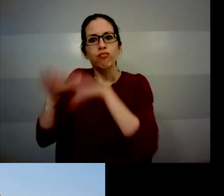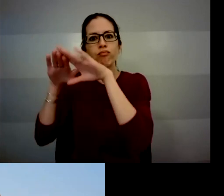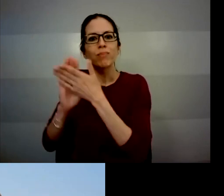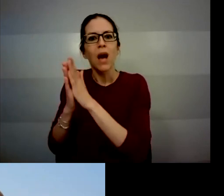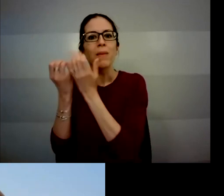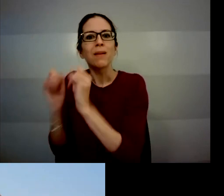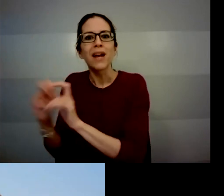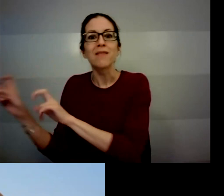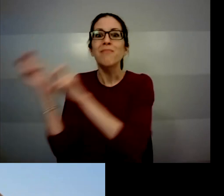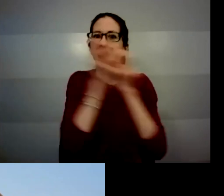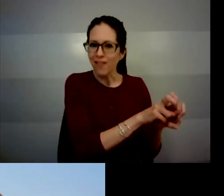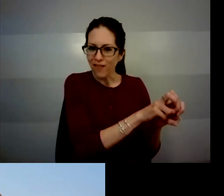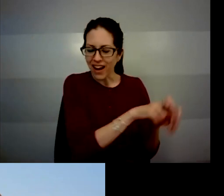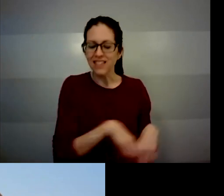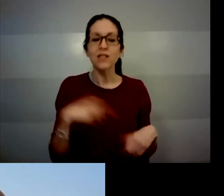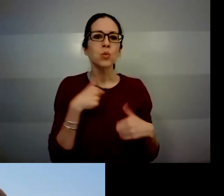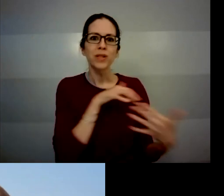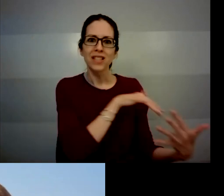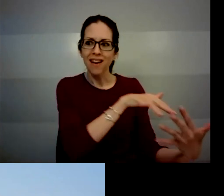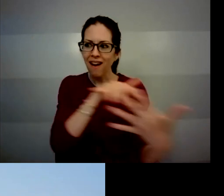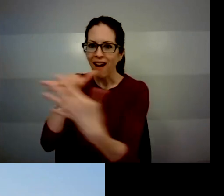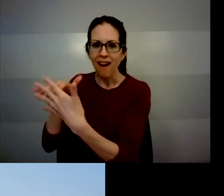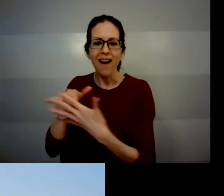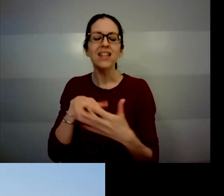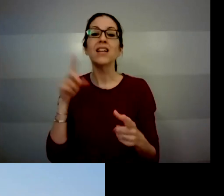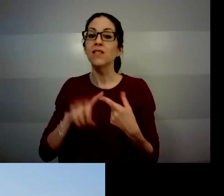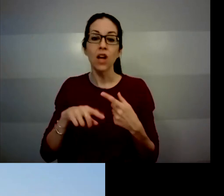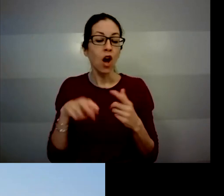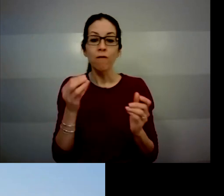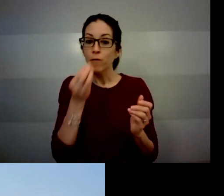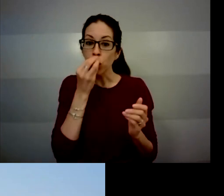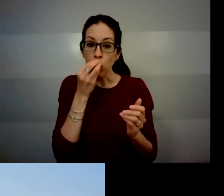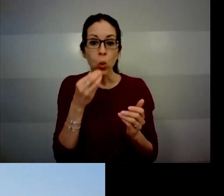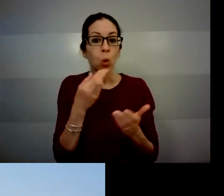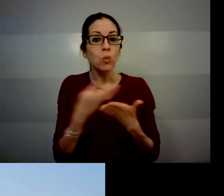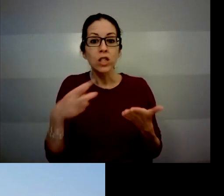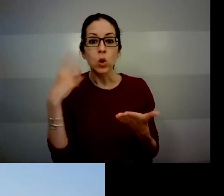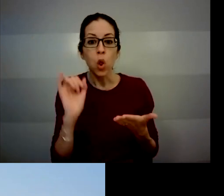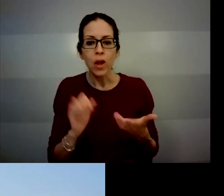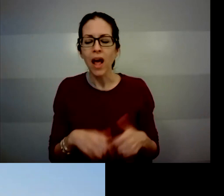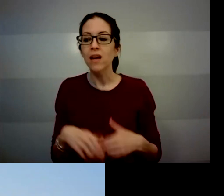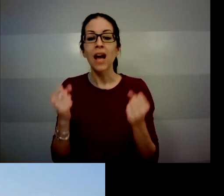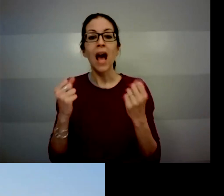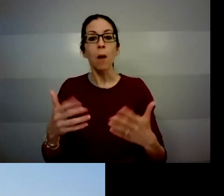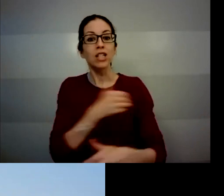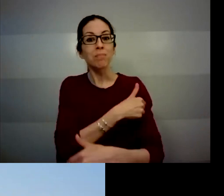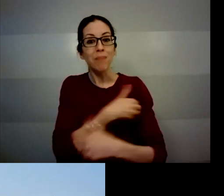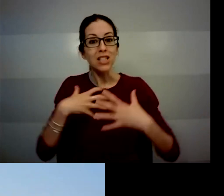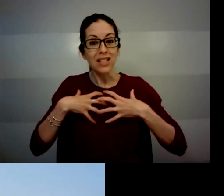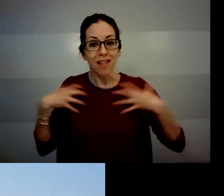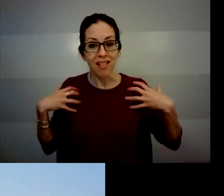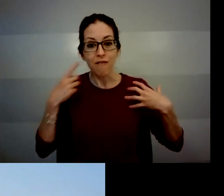study what the food resources are like, how big the breast muscles of the birds are, how much fat they have,